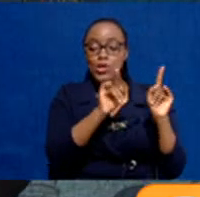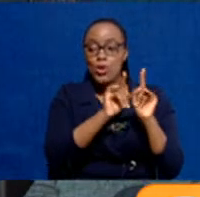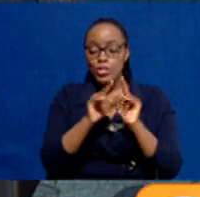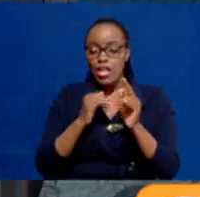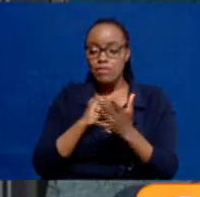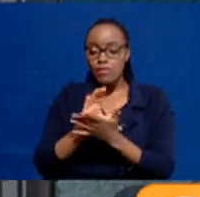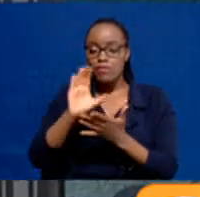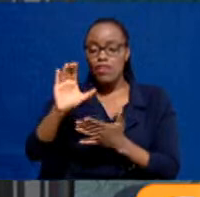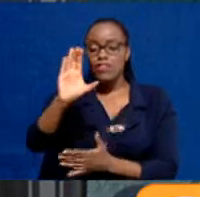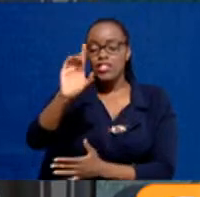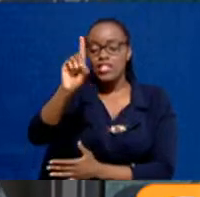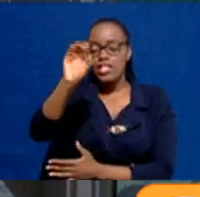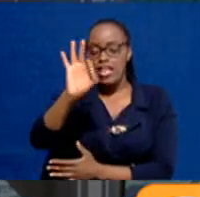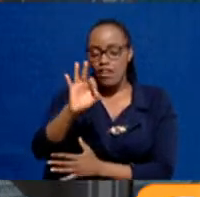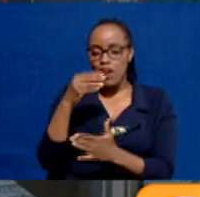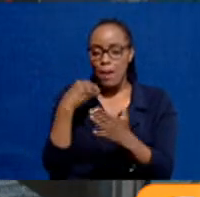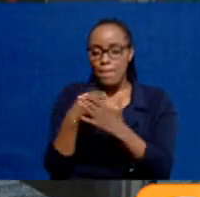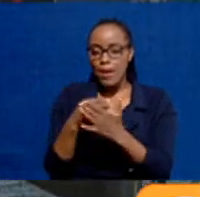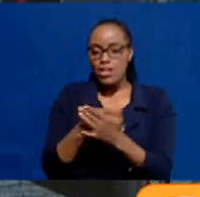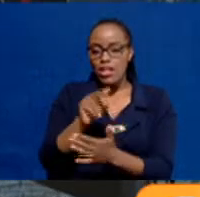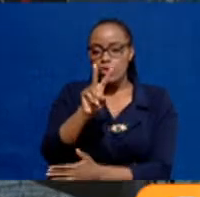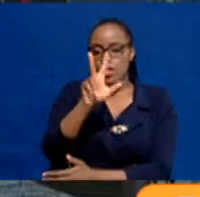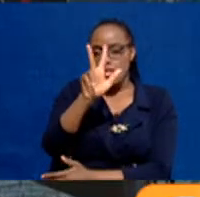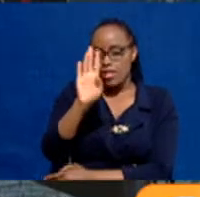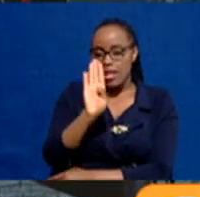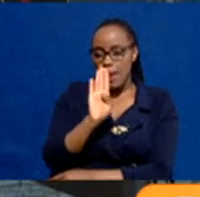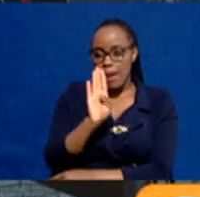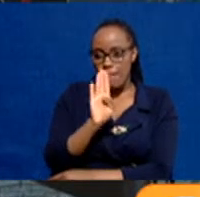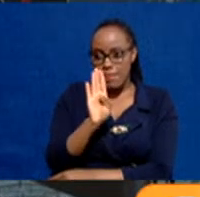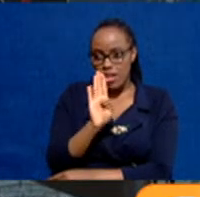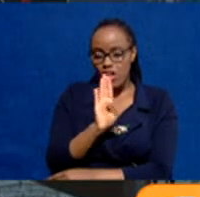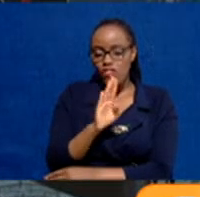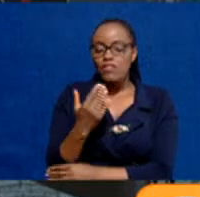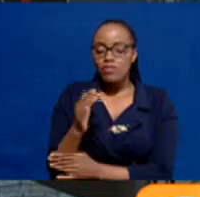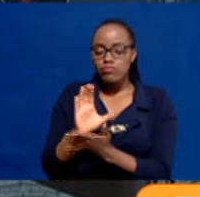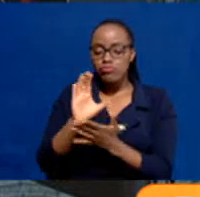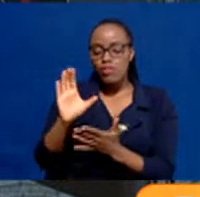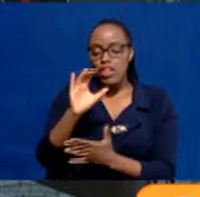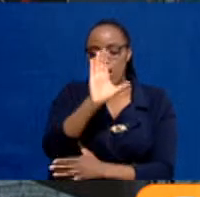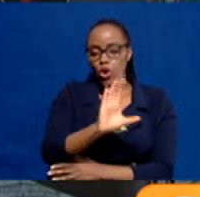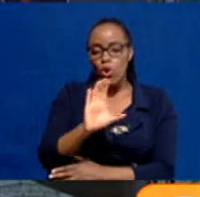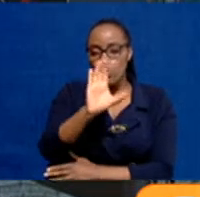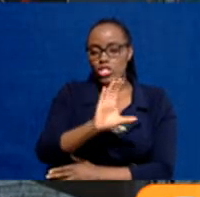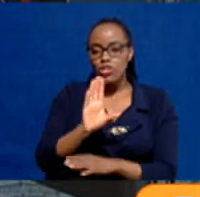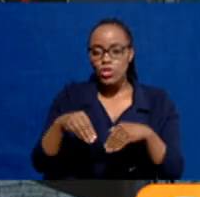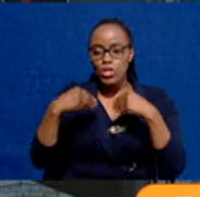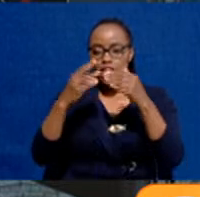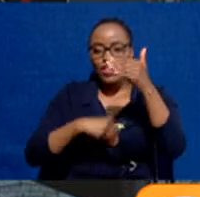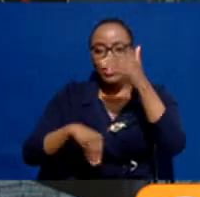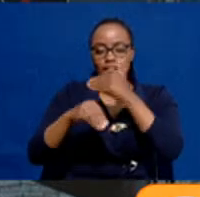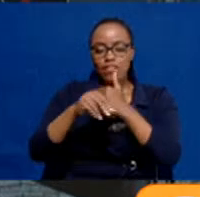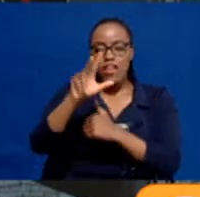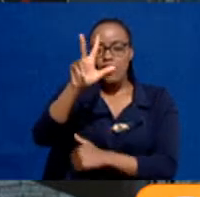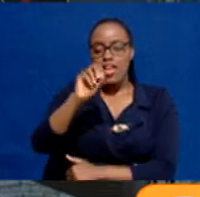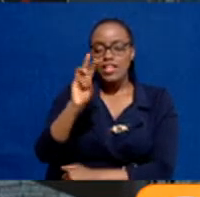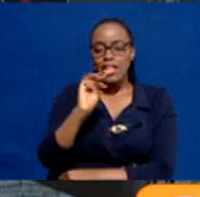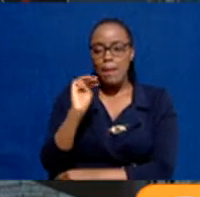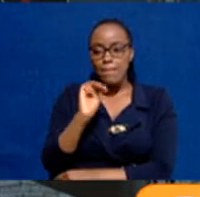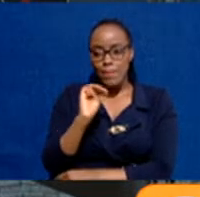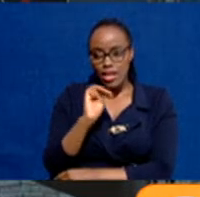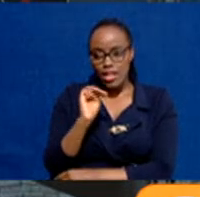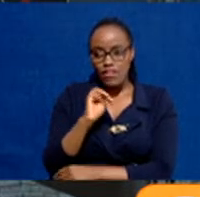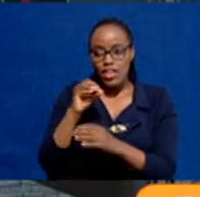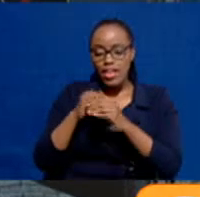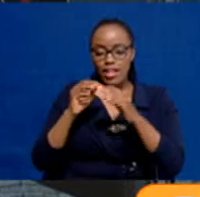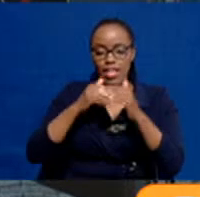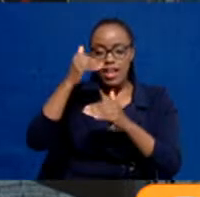allocated the CDF kitty 53 billion shillings, with each constituency set to get an additional 30 million shillings in the